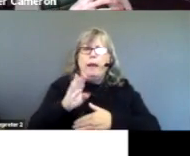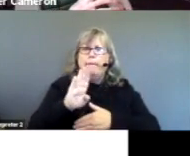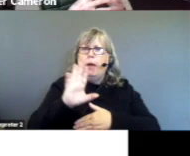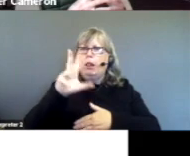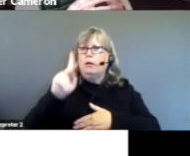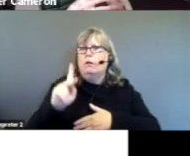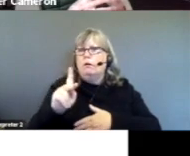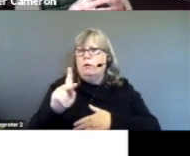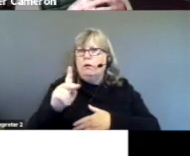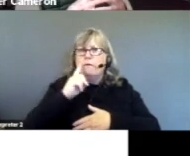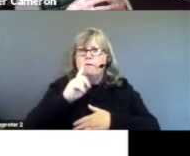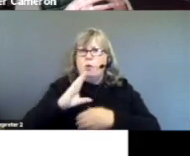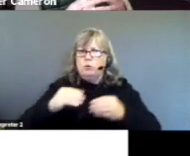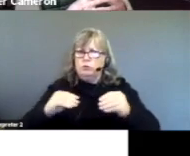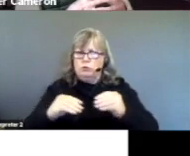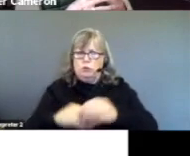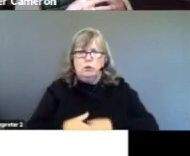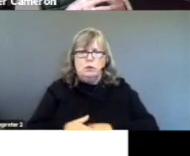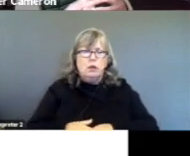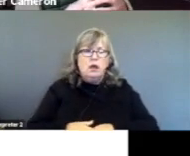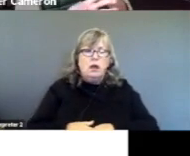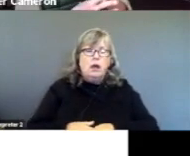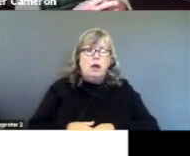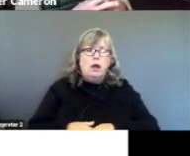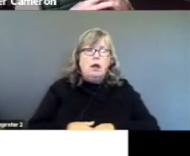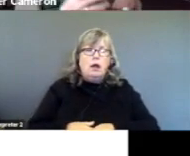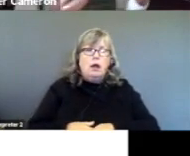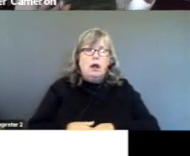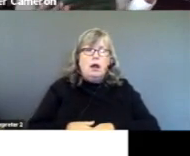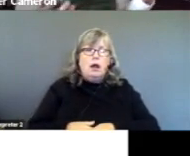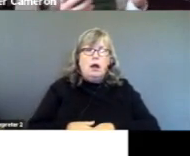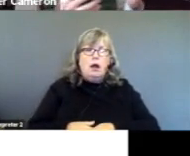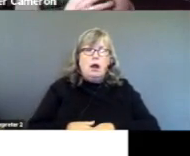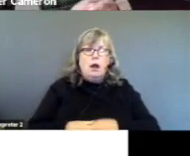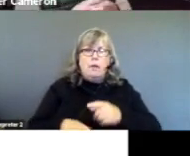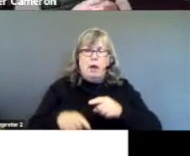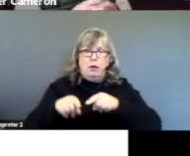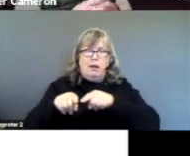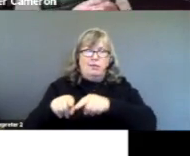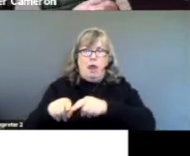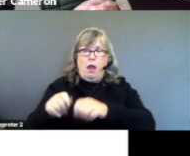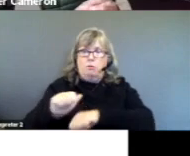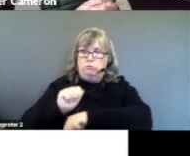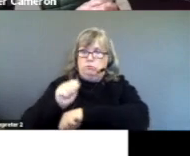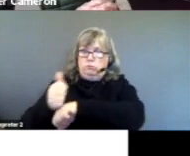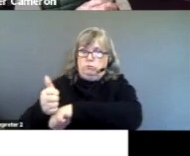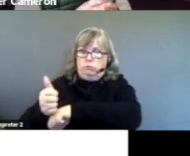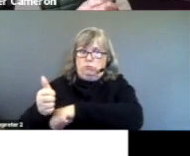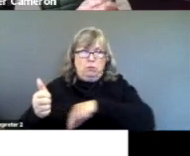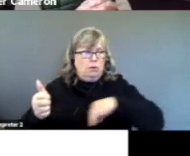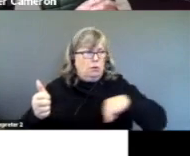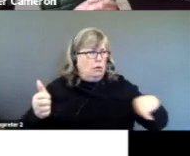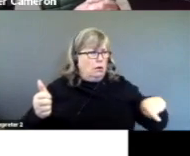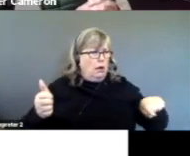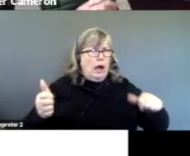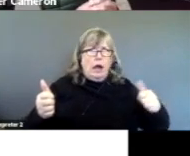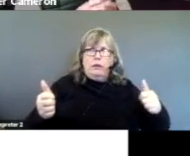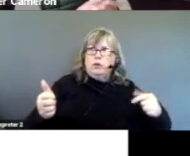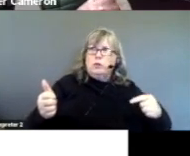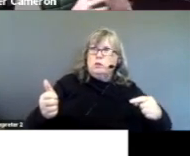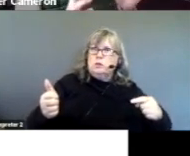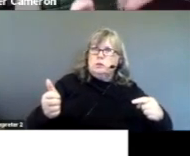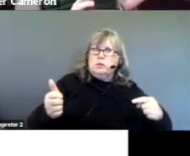store. But actually, the local people who were threatened by the owners of the big